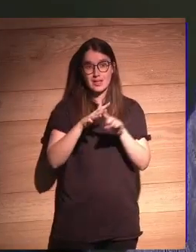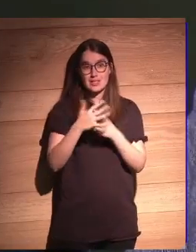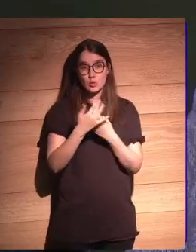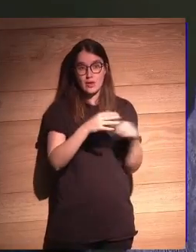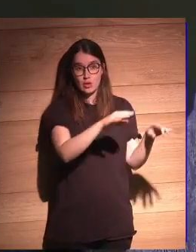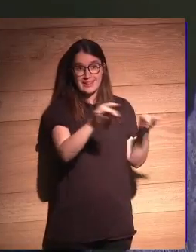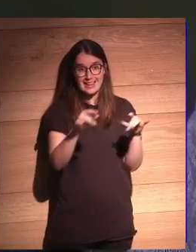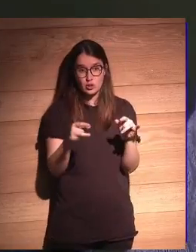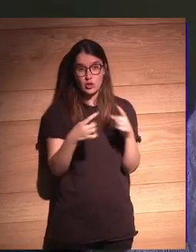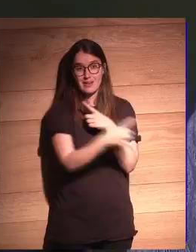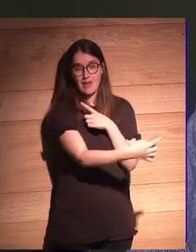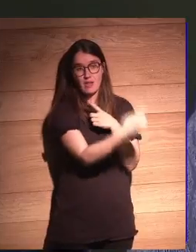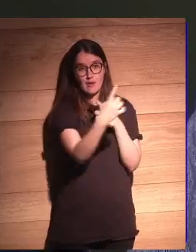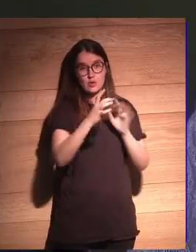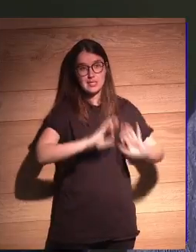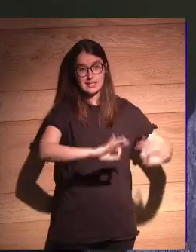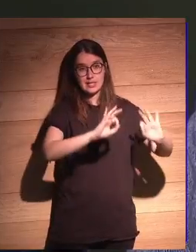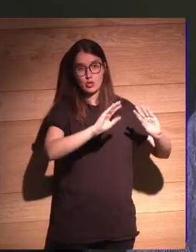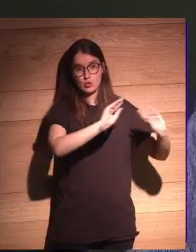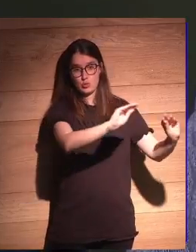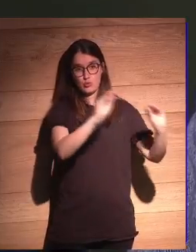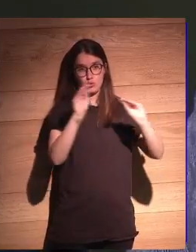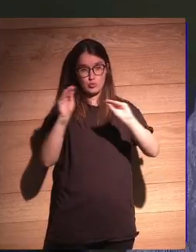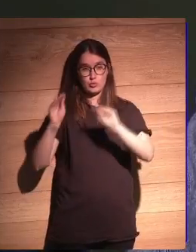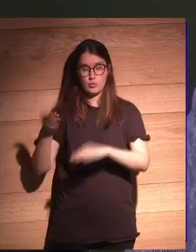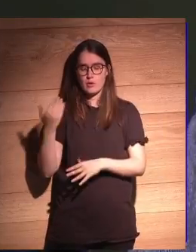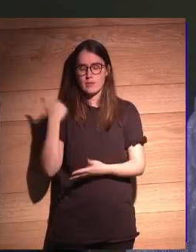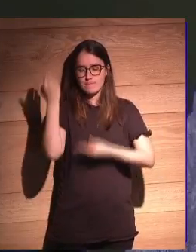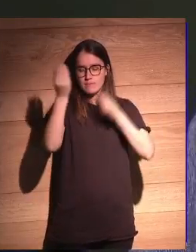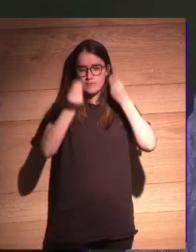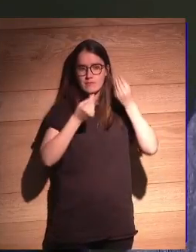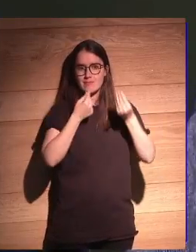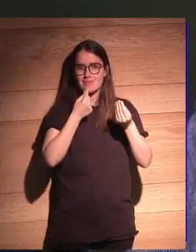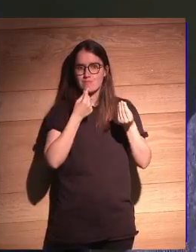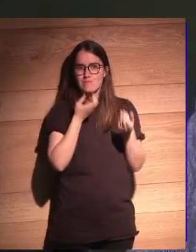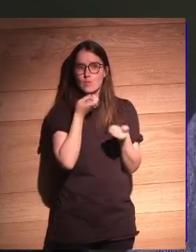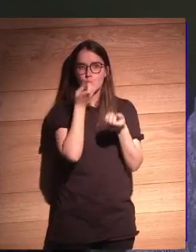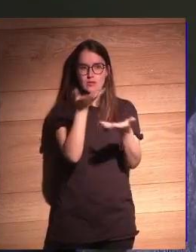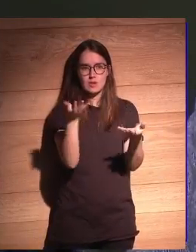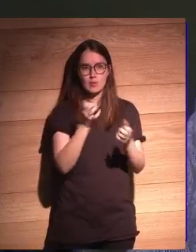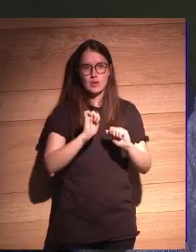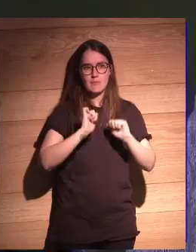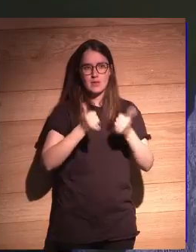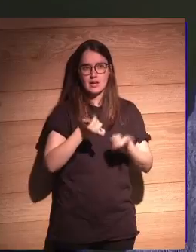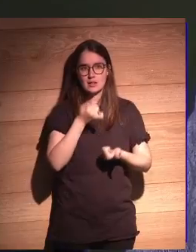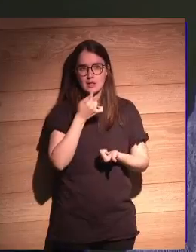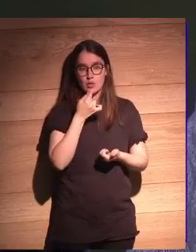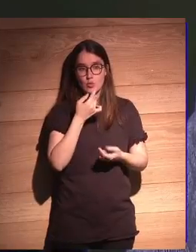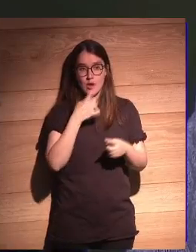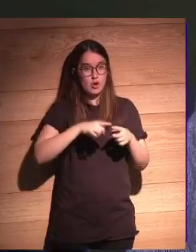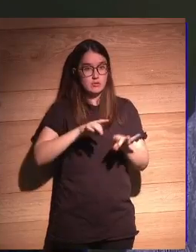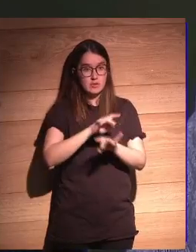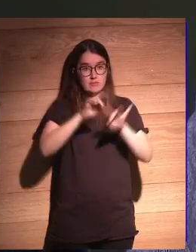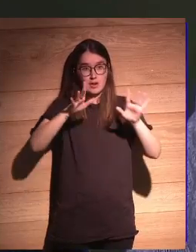I believe that each territory has its own particularities. But when I was thinking about this yesterday, what I was going to say